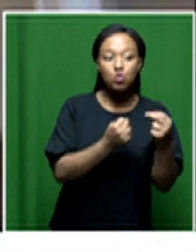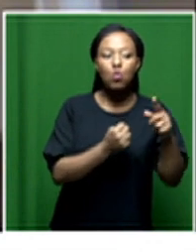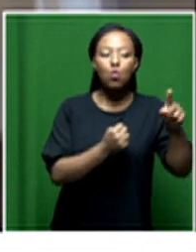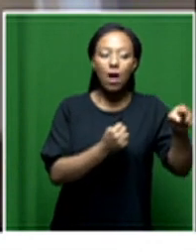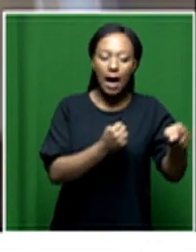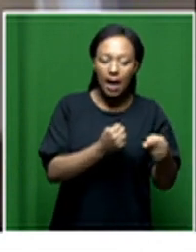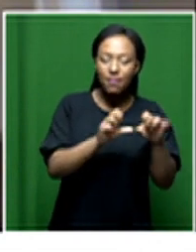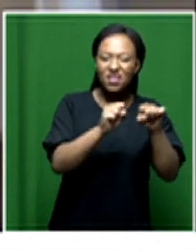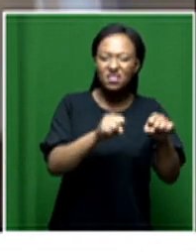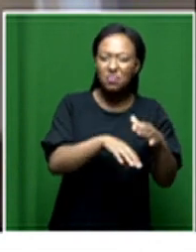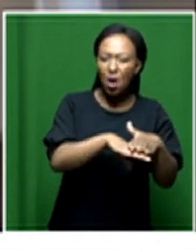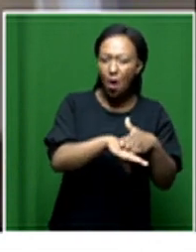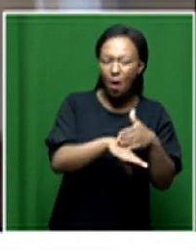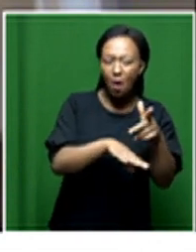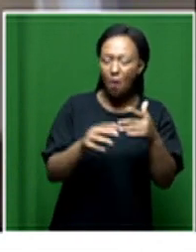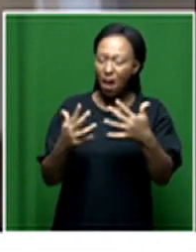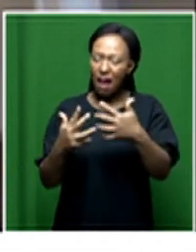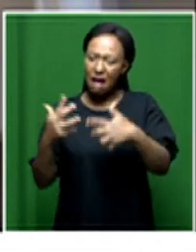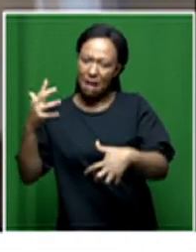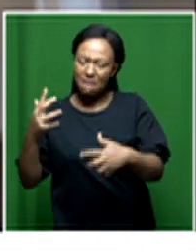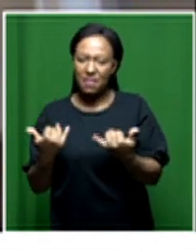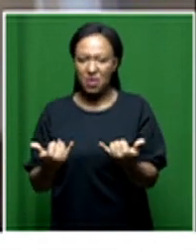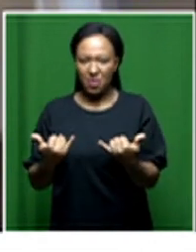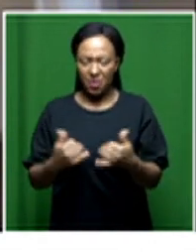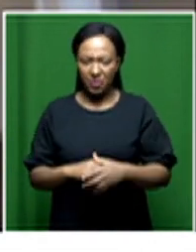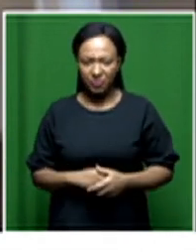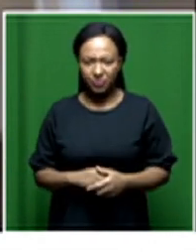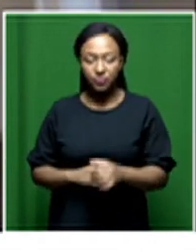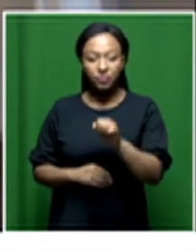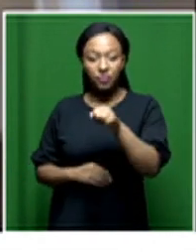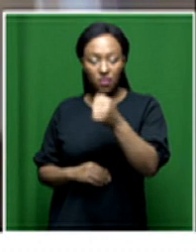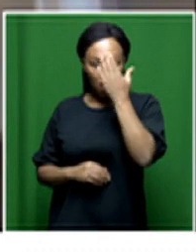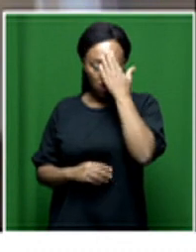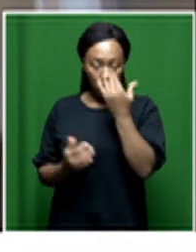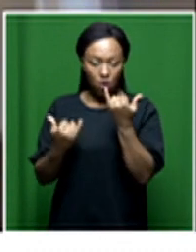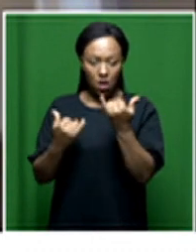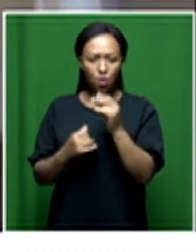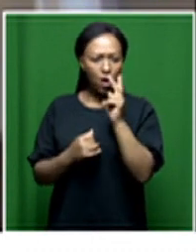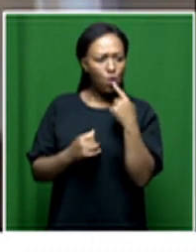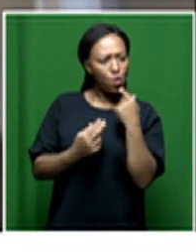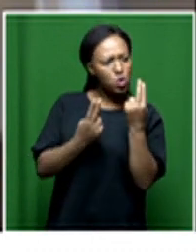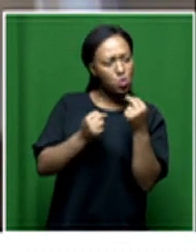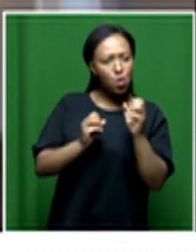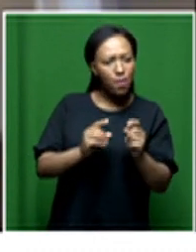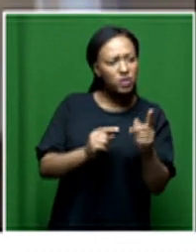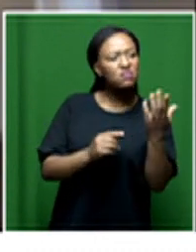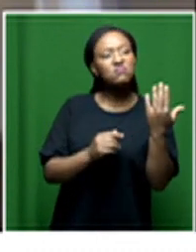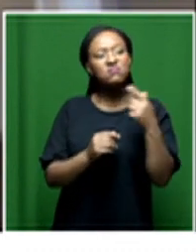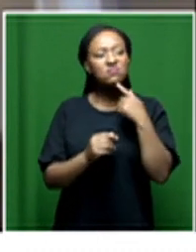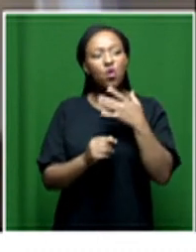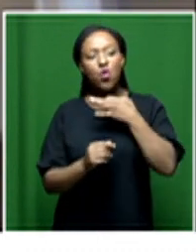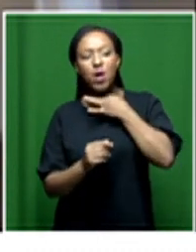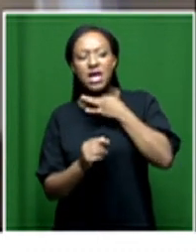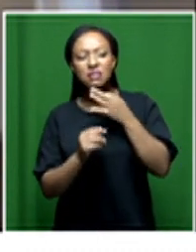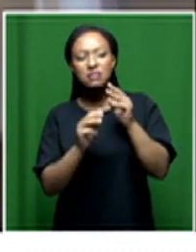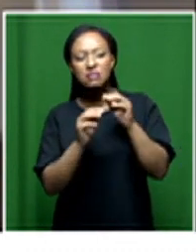the system. And that's the mismatch that we face. So although we're now looking at these new opportunities with the risk